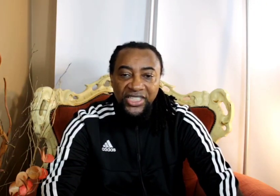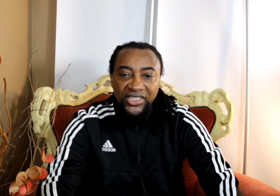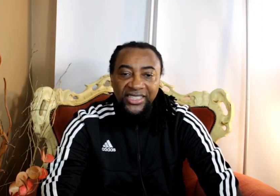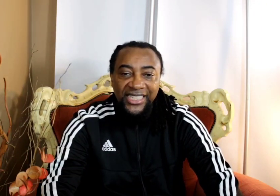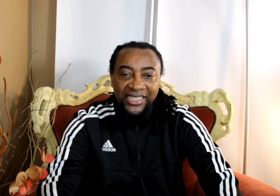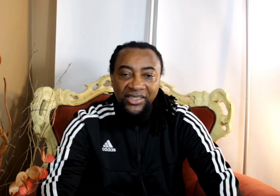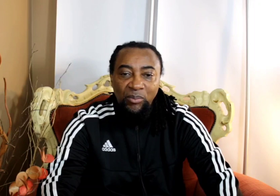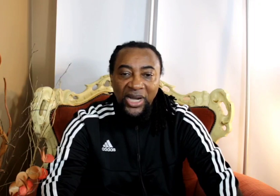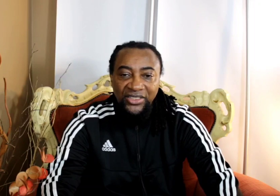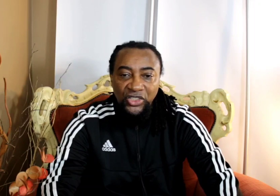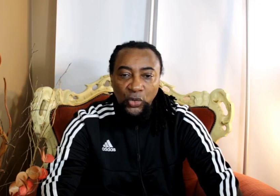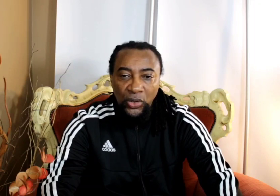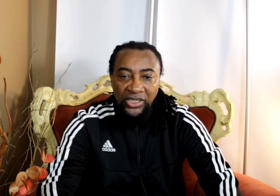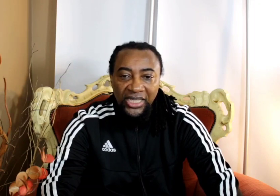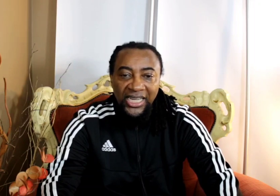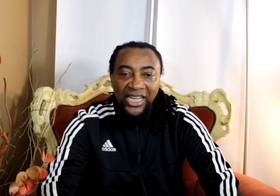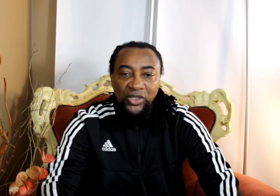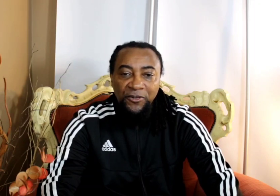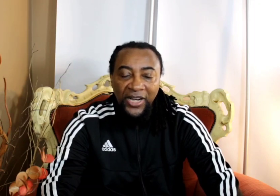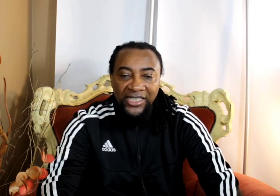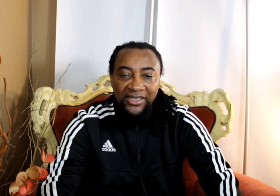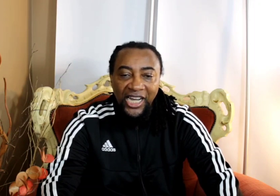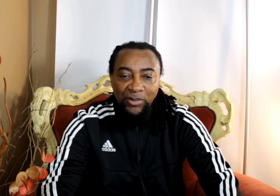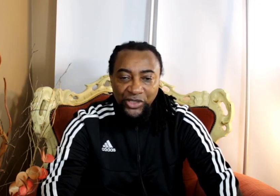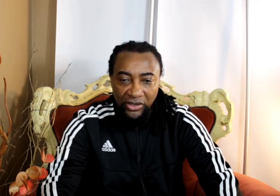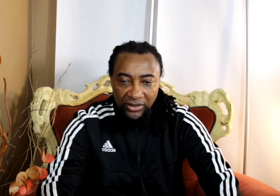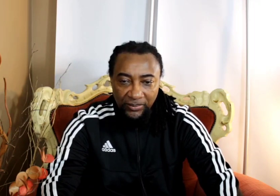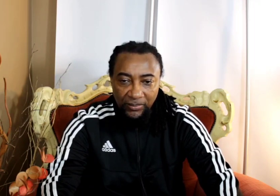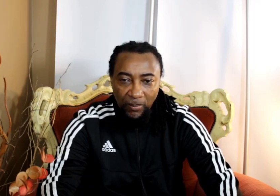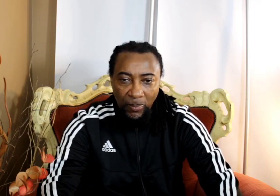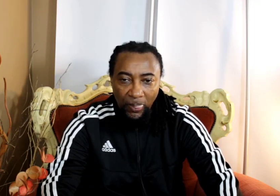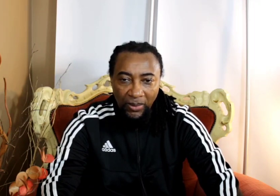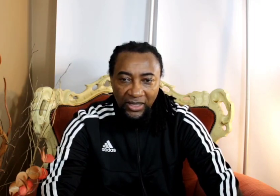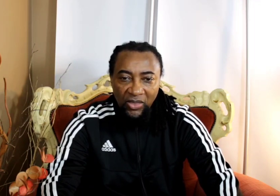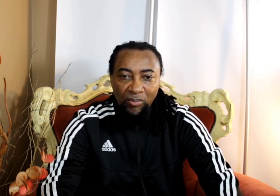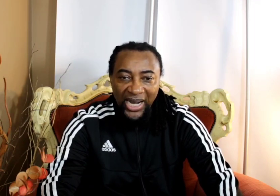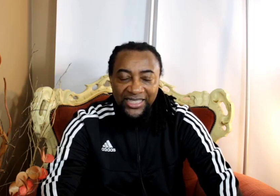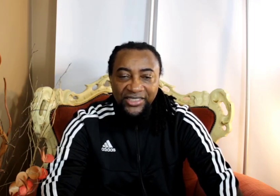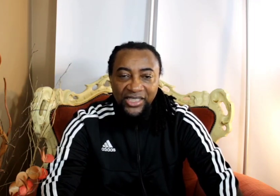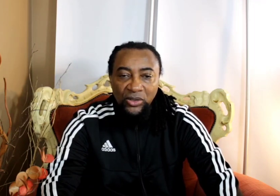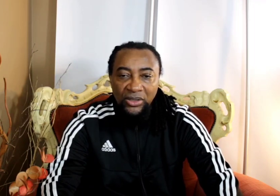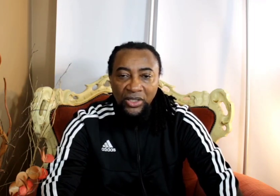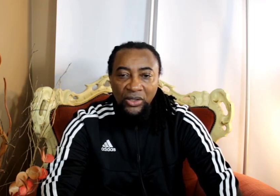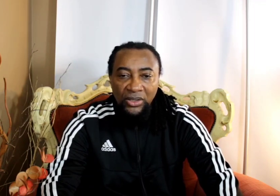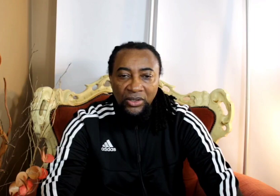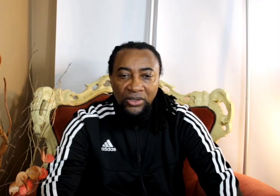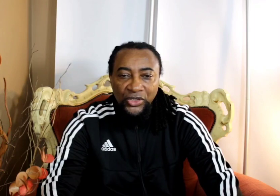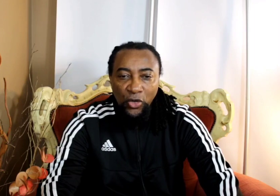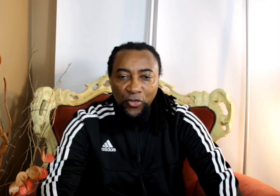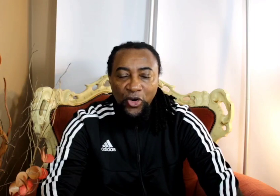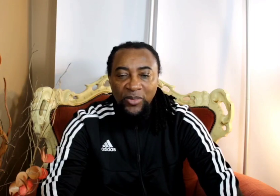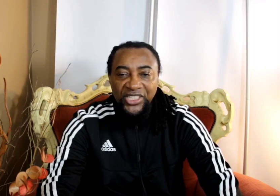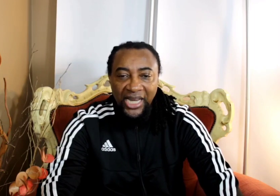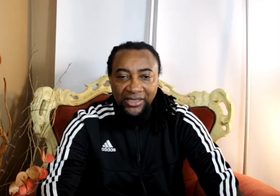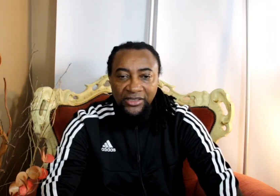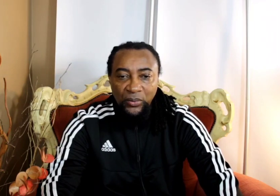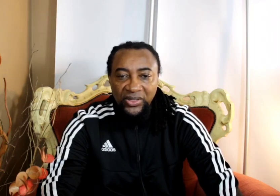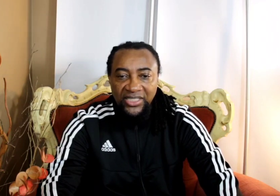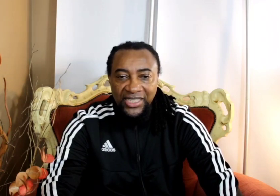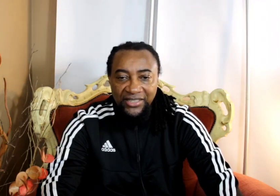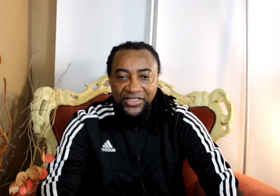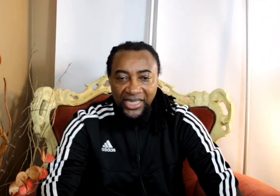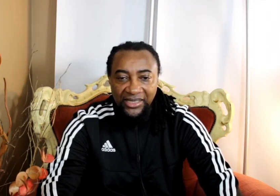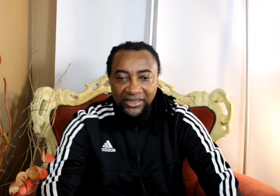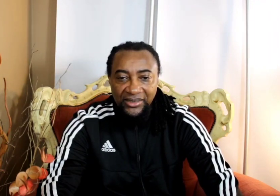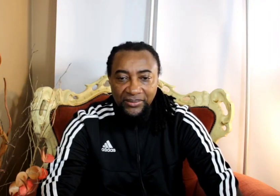we insist on attending the master's court as our final arbiter. The mind still so firmly shackled with